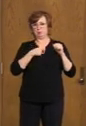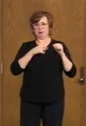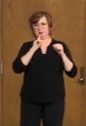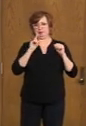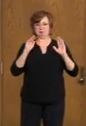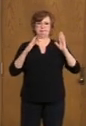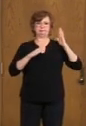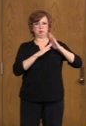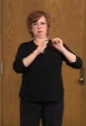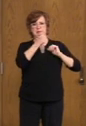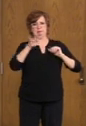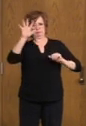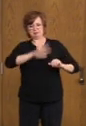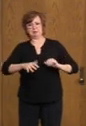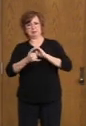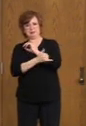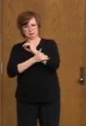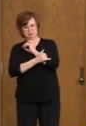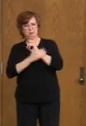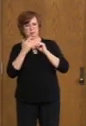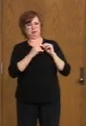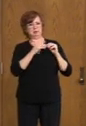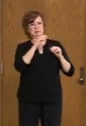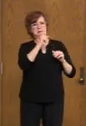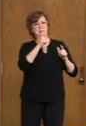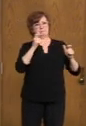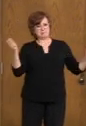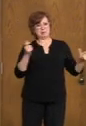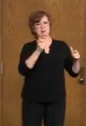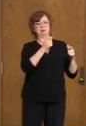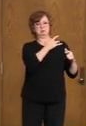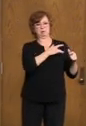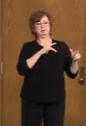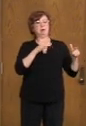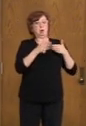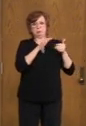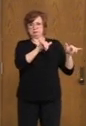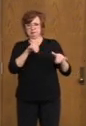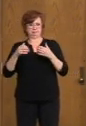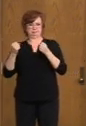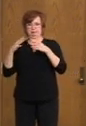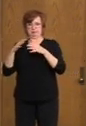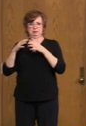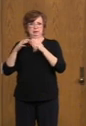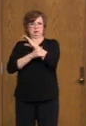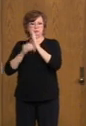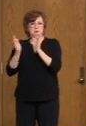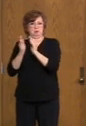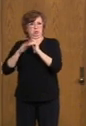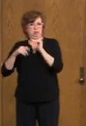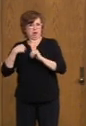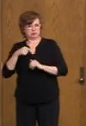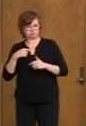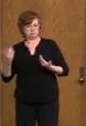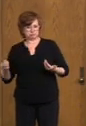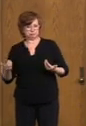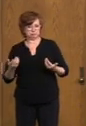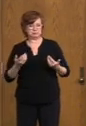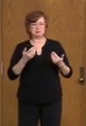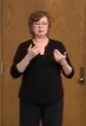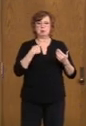countries worldwide. So that is very good news. And we will continue to deliver vaccines as safely and as quickly and